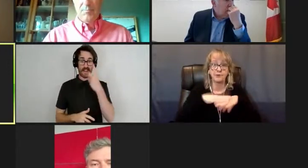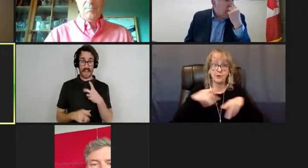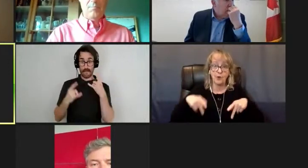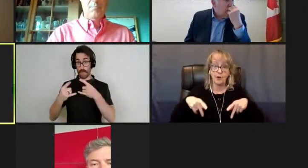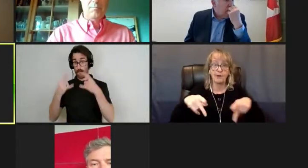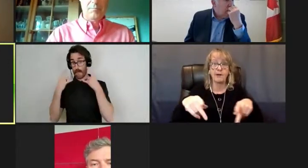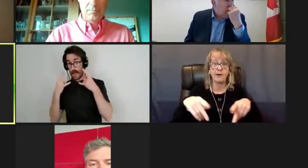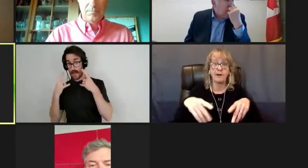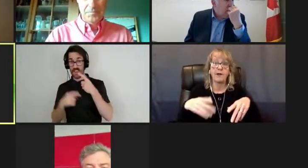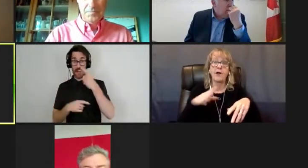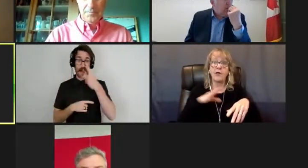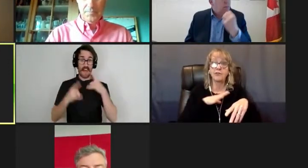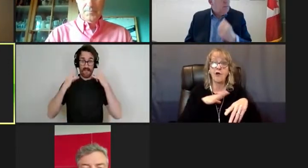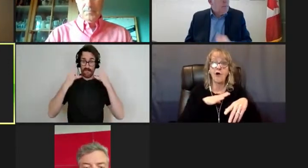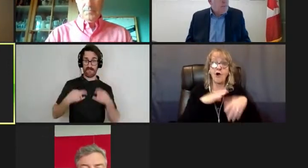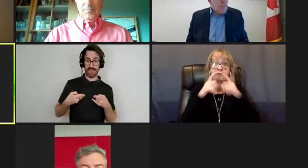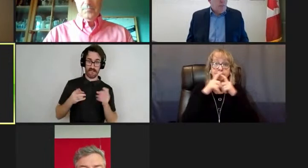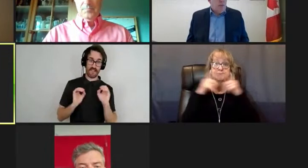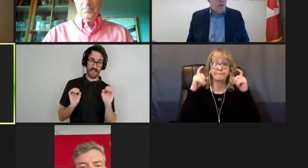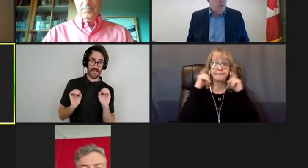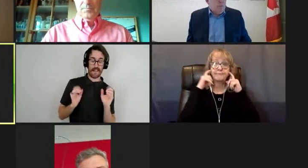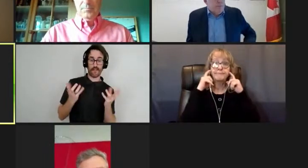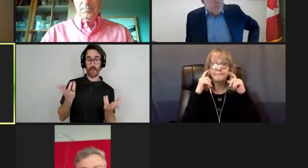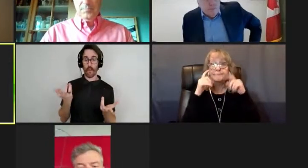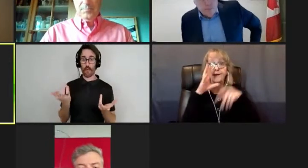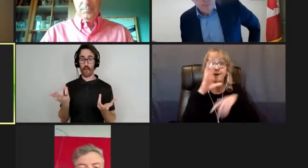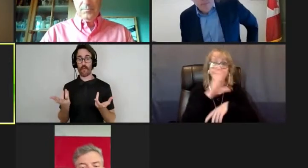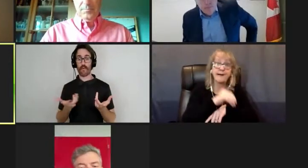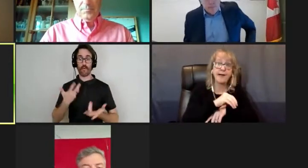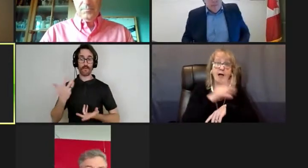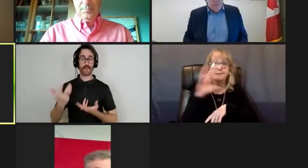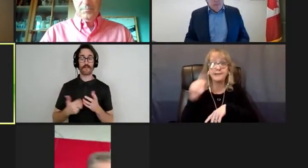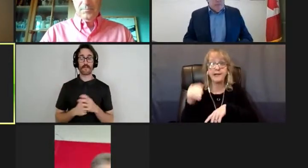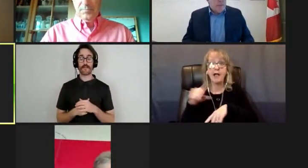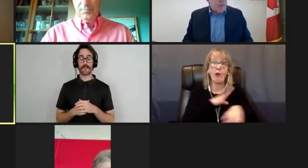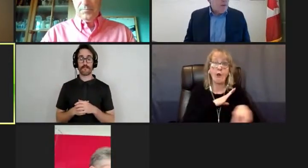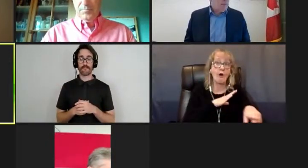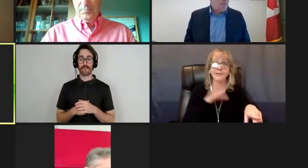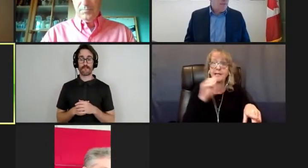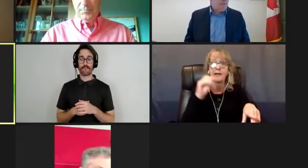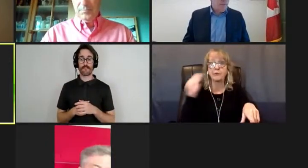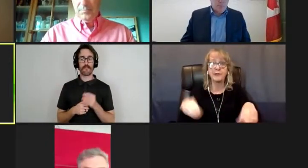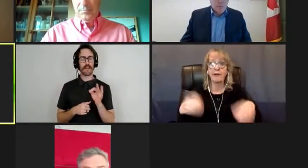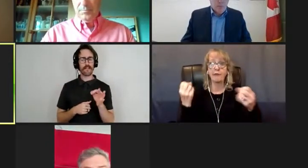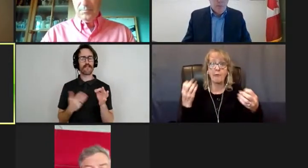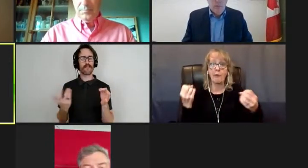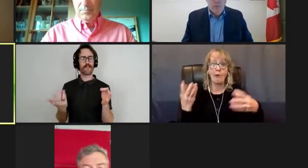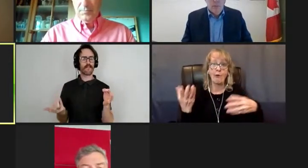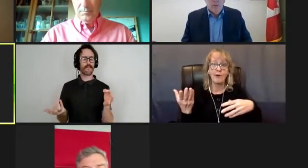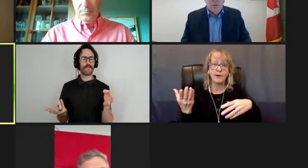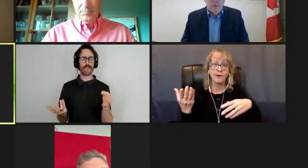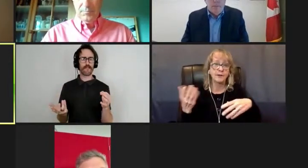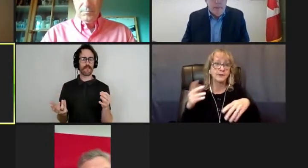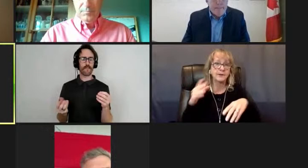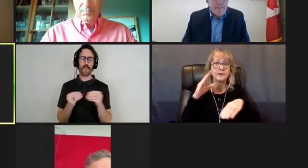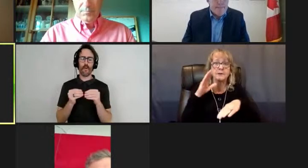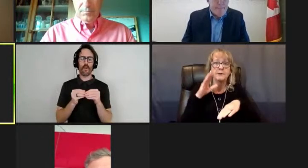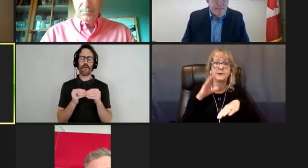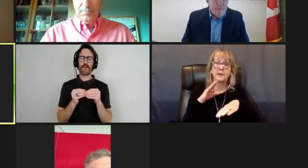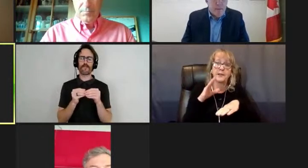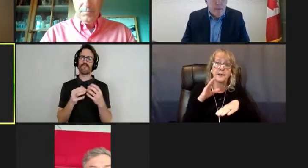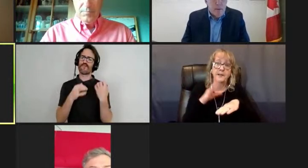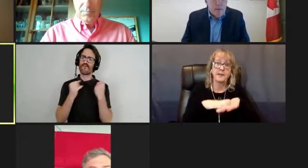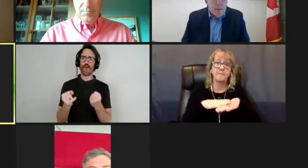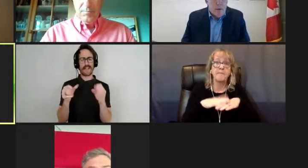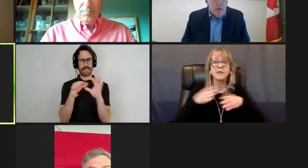not on our pathways and our sidewalks. But some direction, or at least some really strong messaging there,